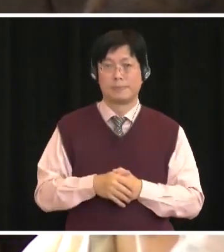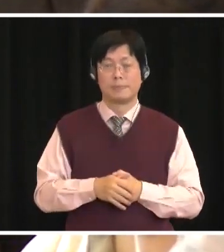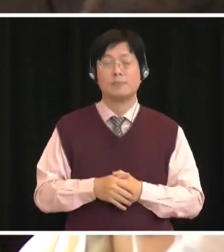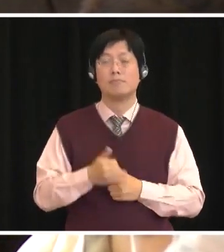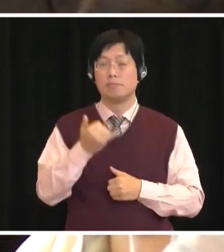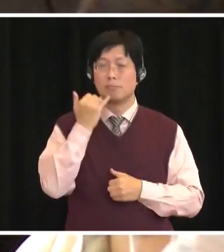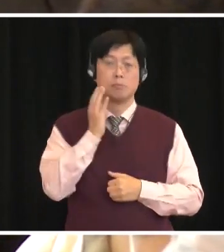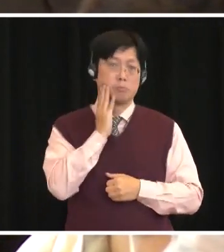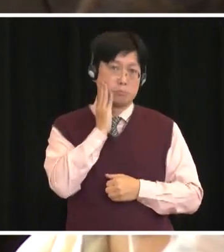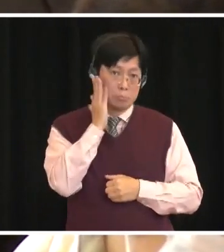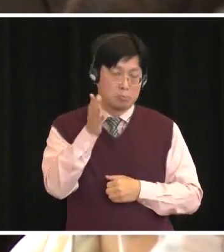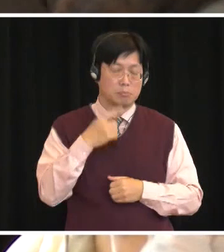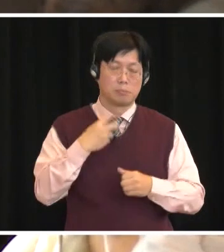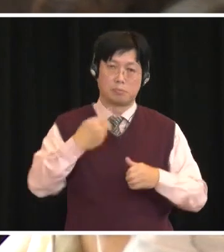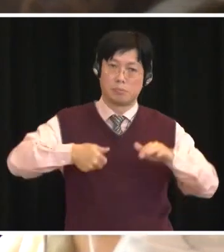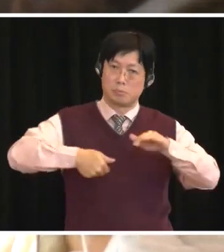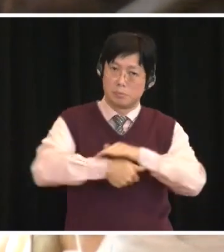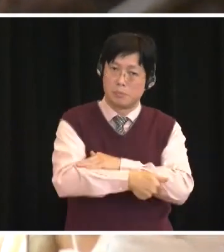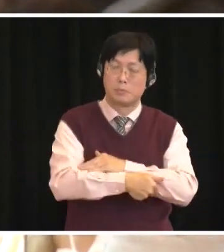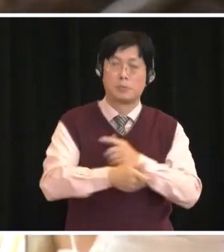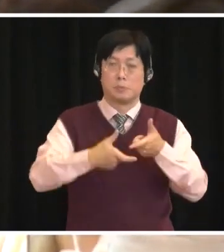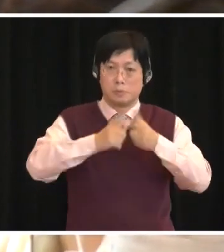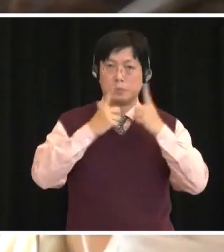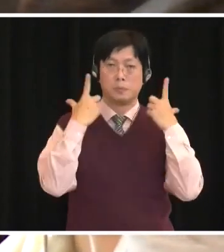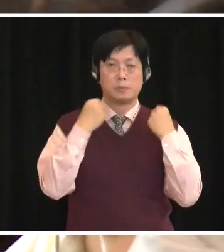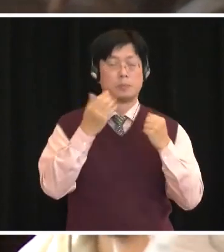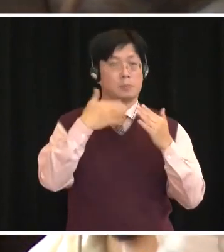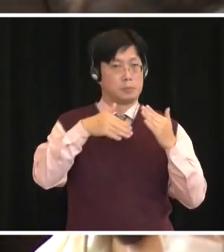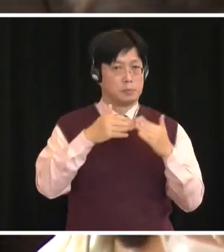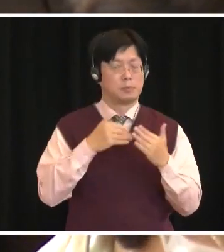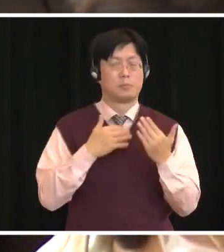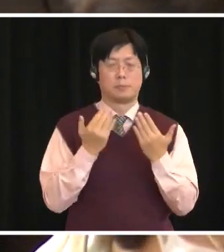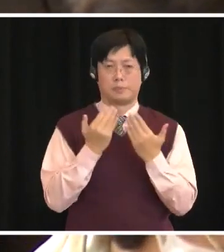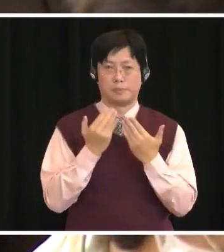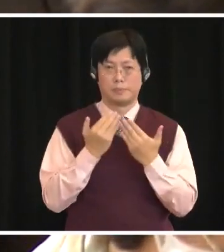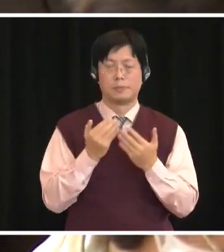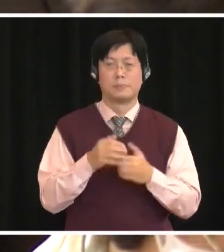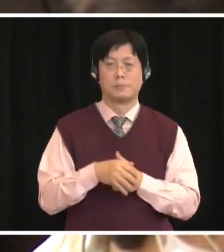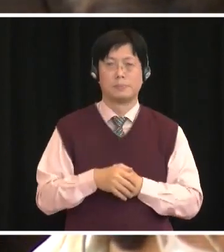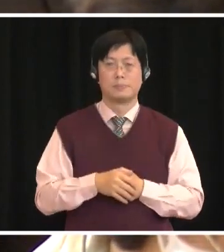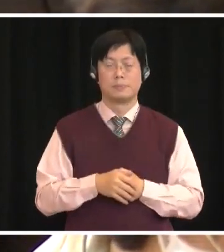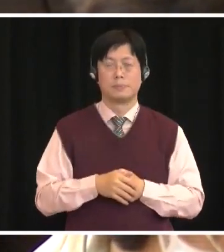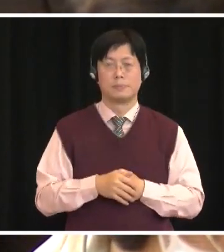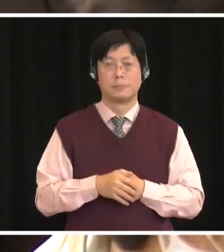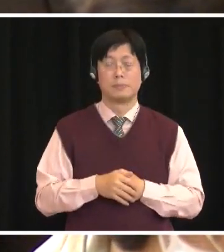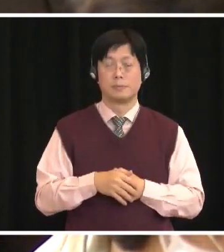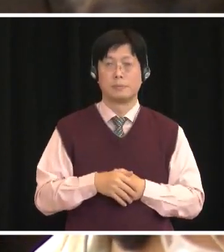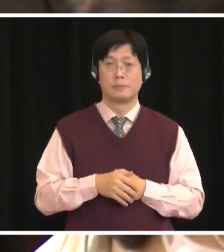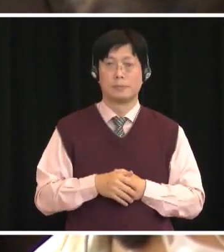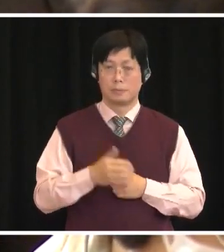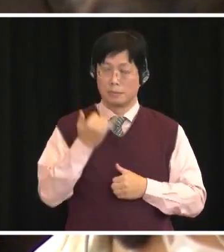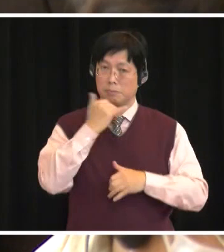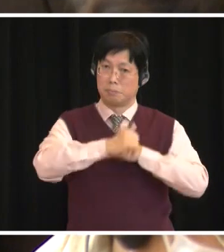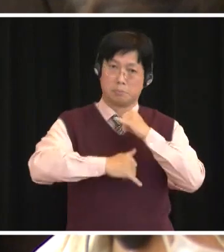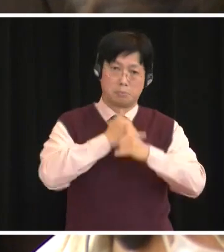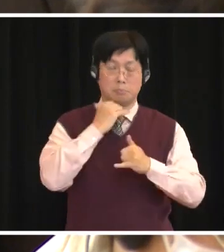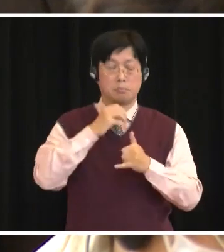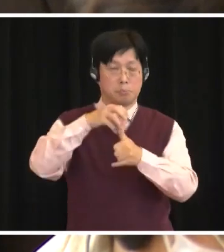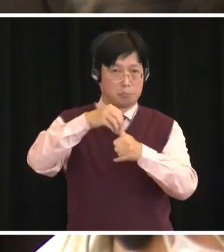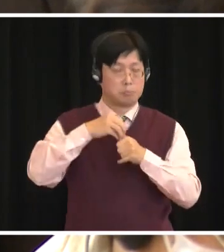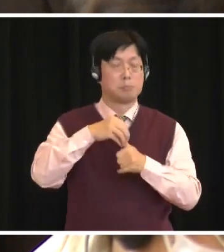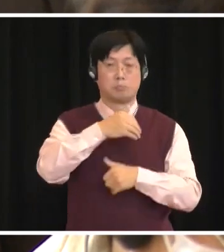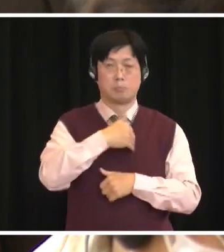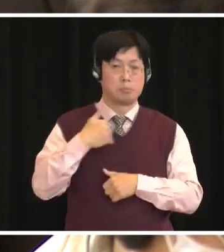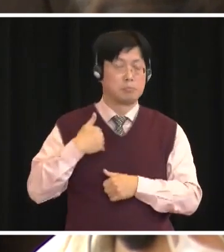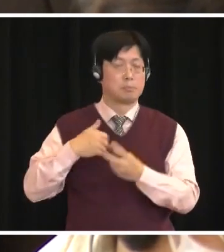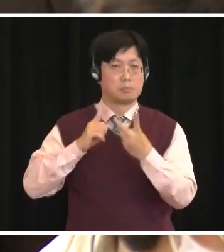we use these two acts, or we follow these two acts to support